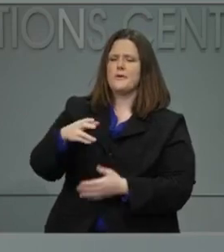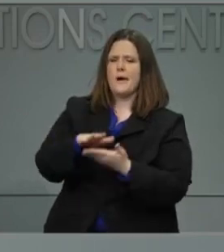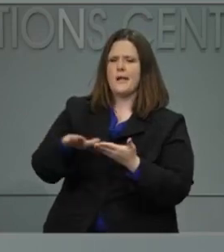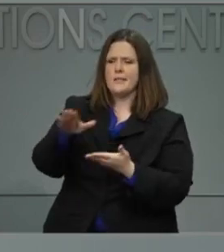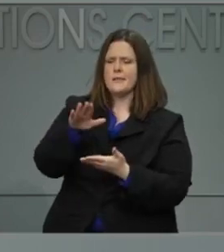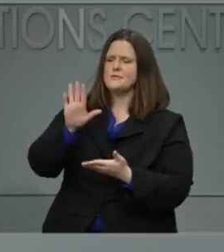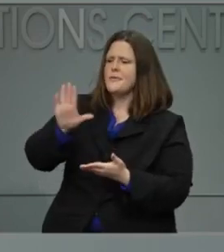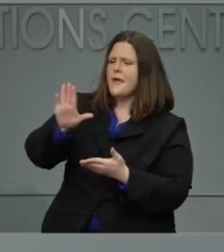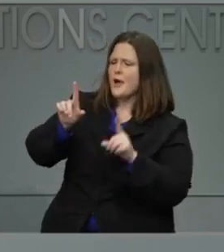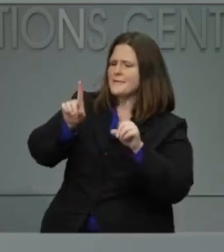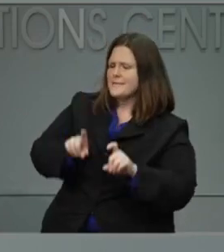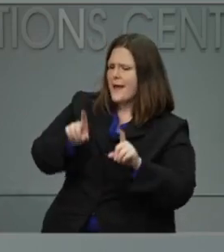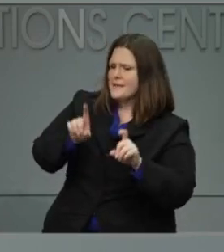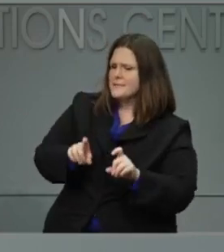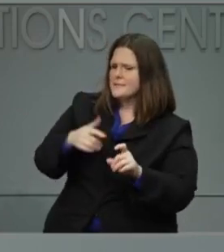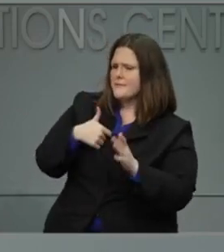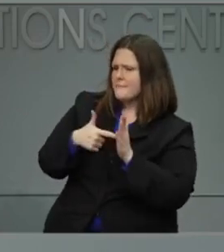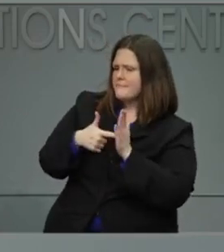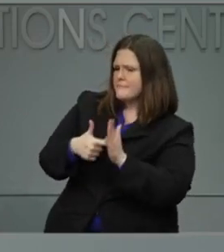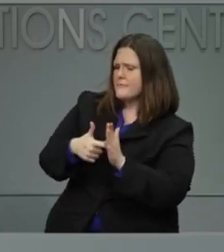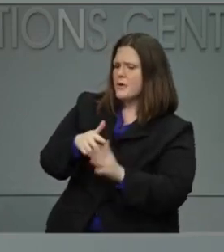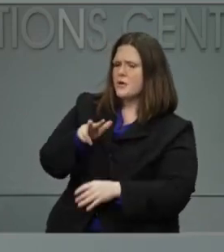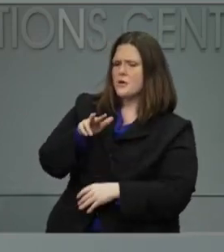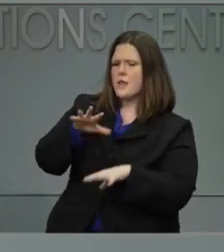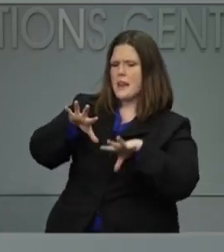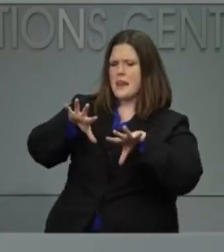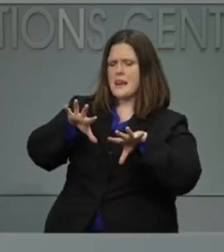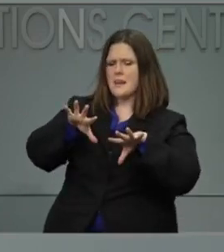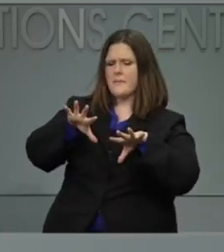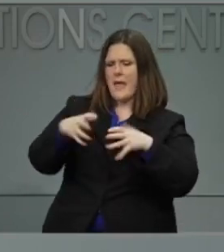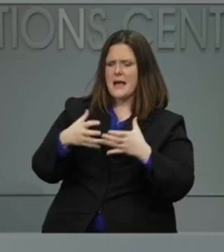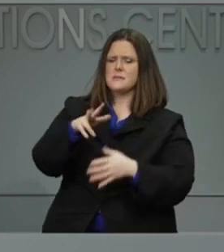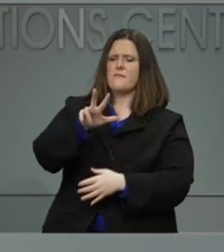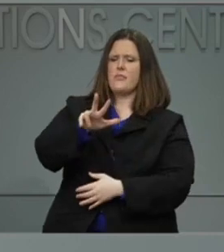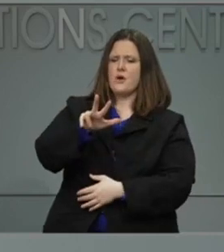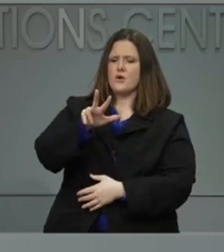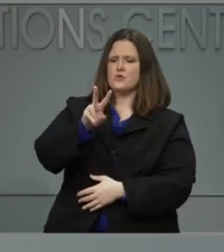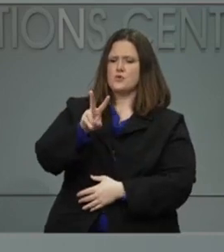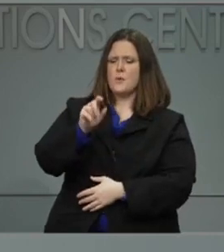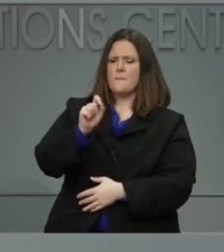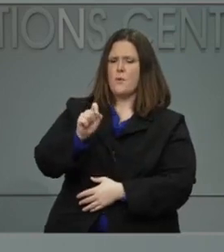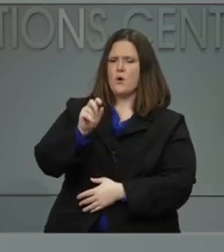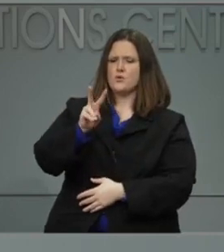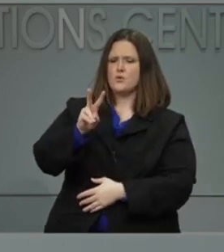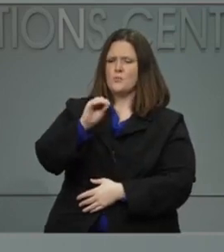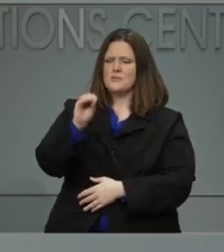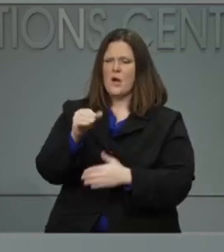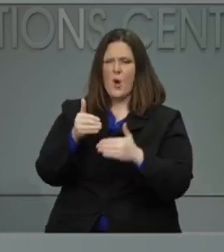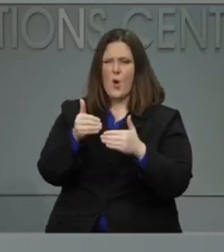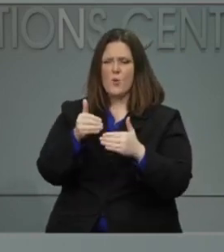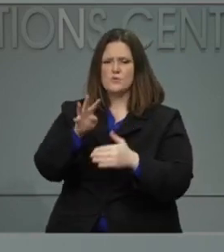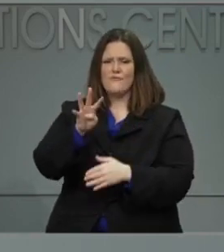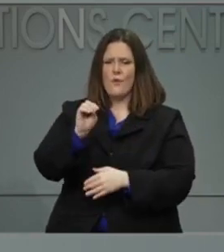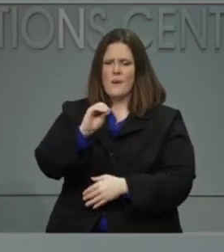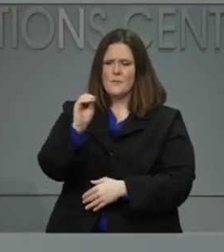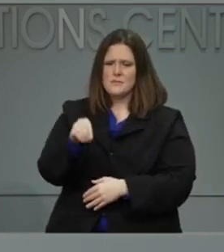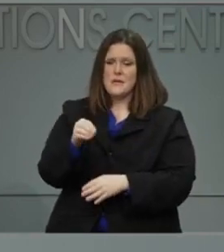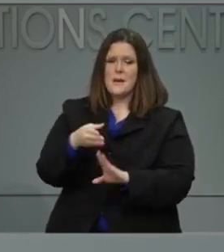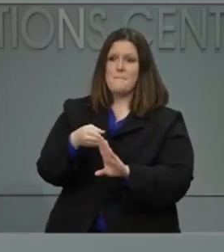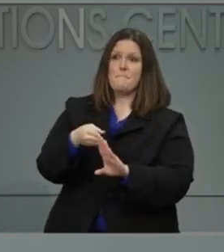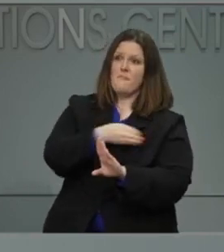test the second week of classes of 32.2% compared to 2.8% before classes had